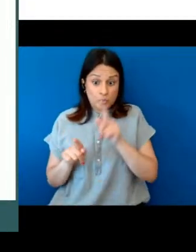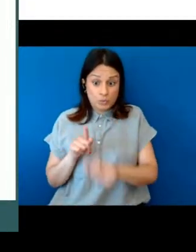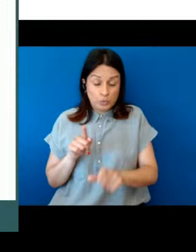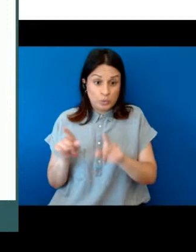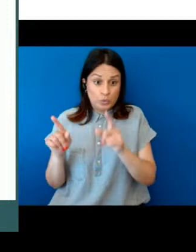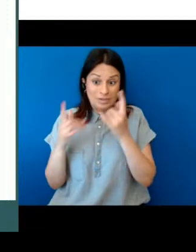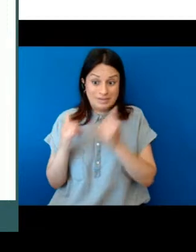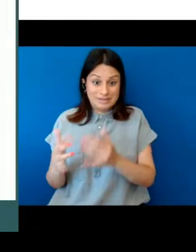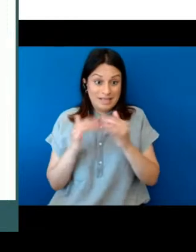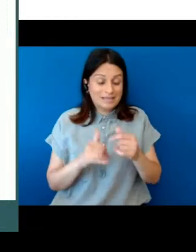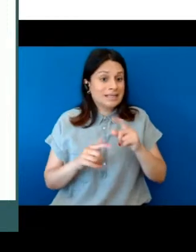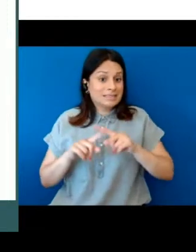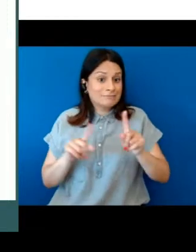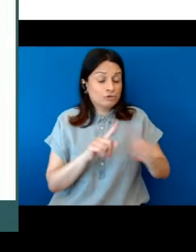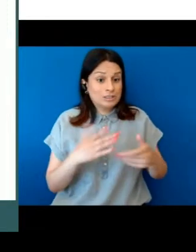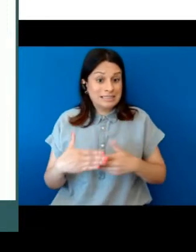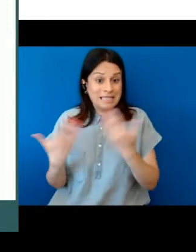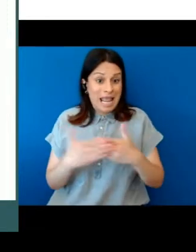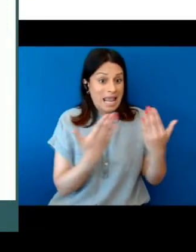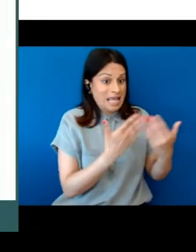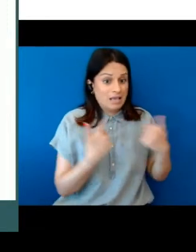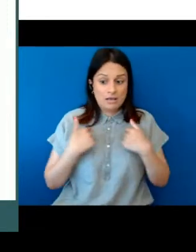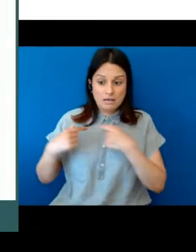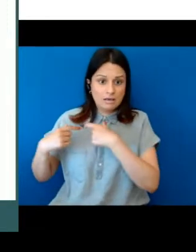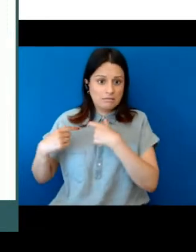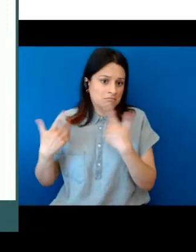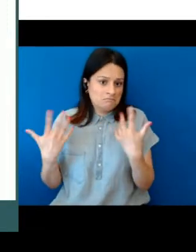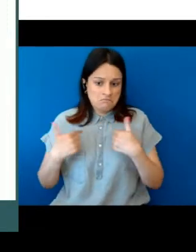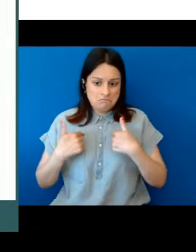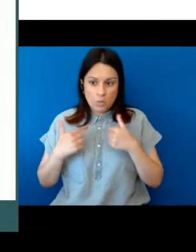you see different